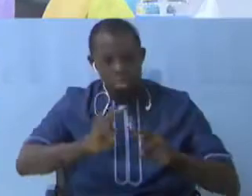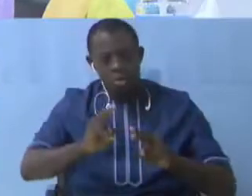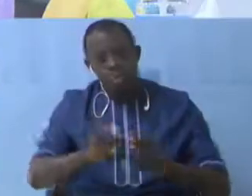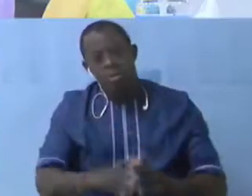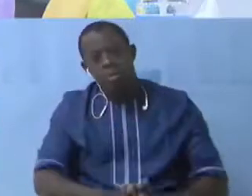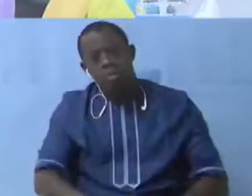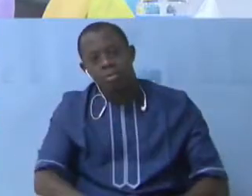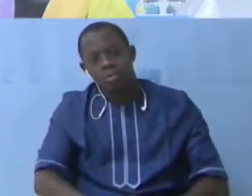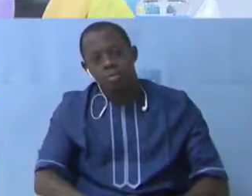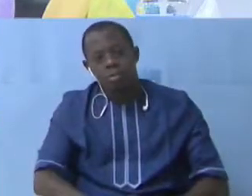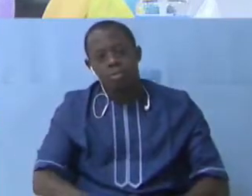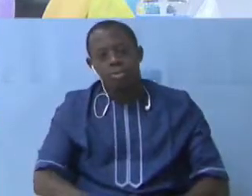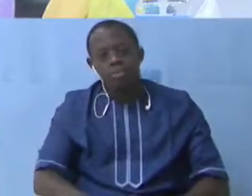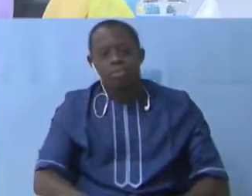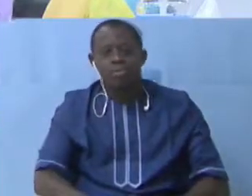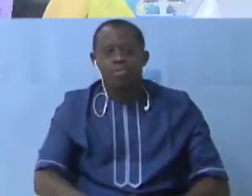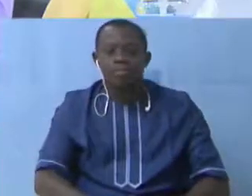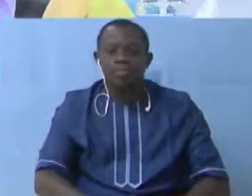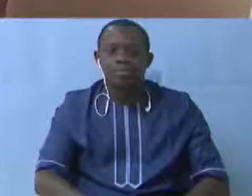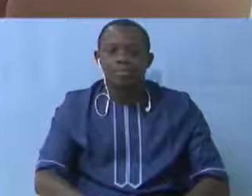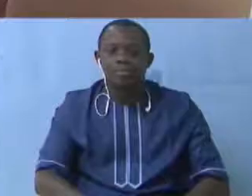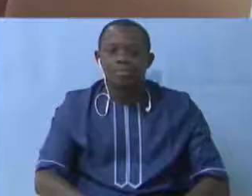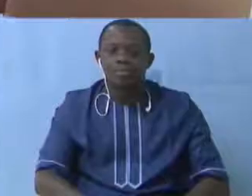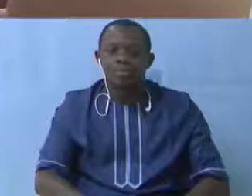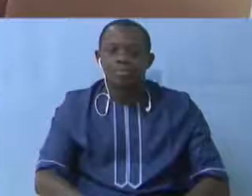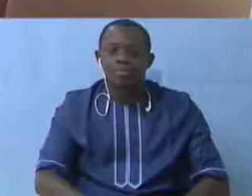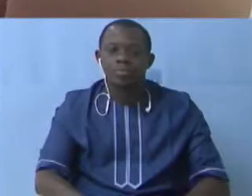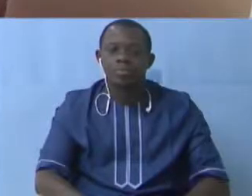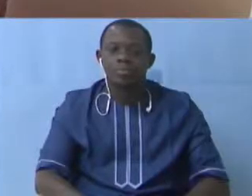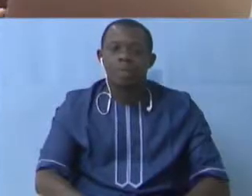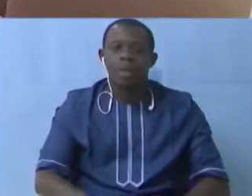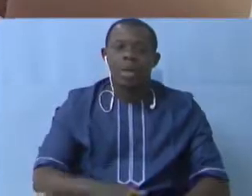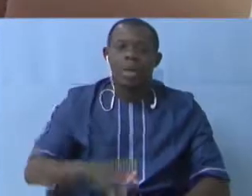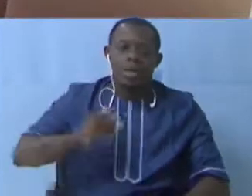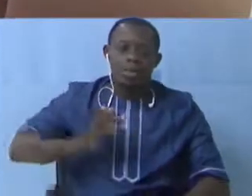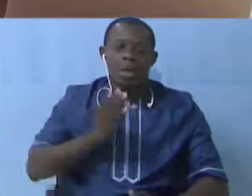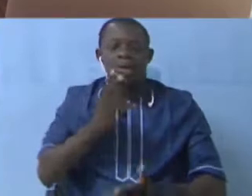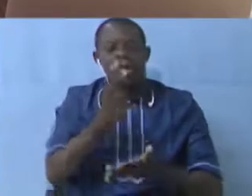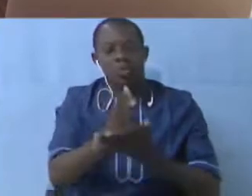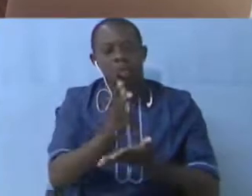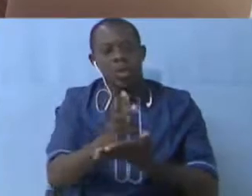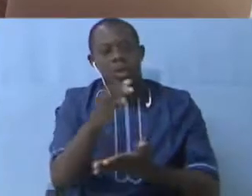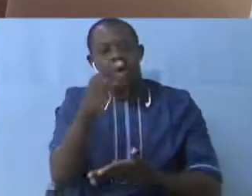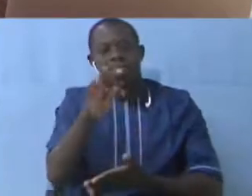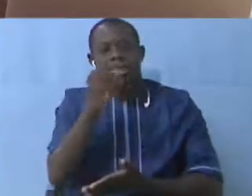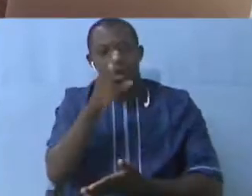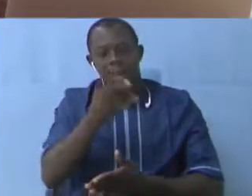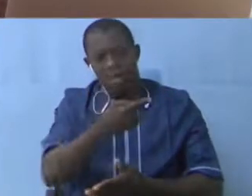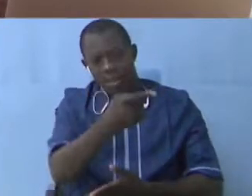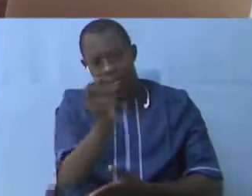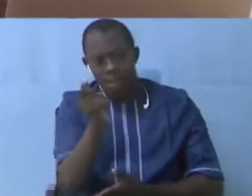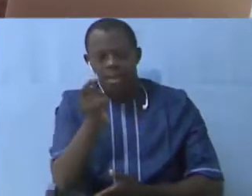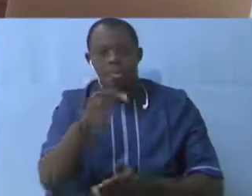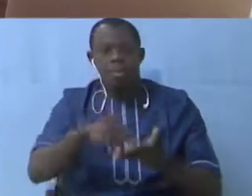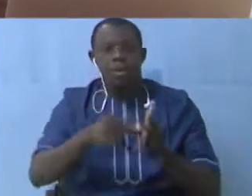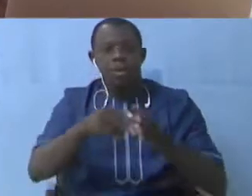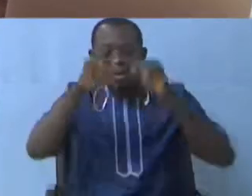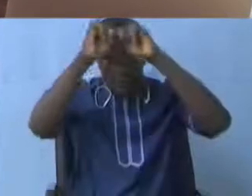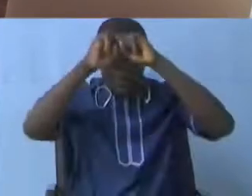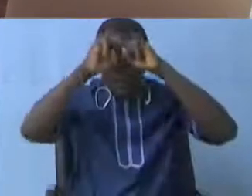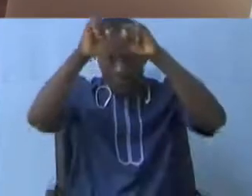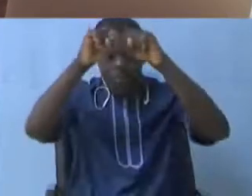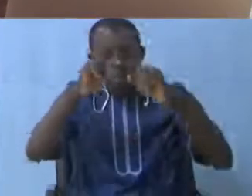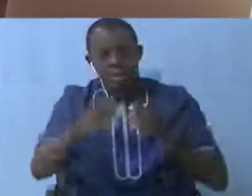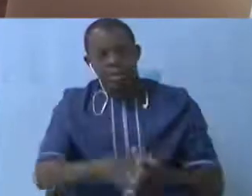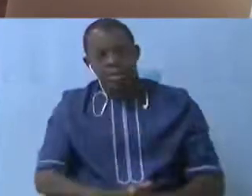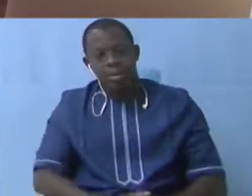yi. Madam Witness, when you say they, I presume you're referring to the government. Yeah, the Attorney Generals. So ne ñoom foog naa yaa